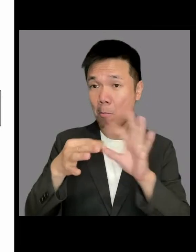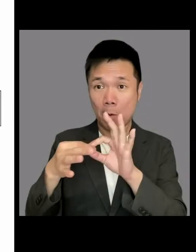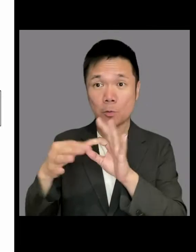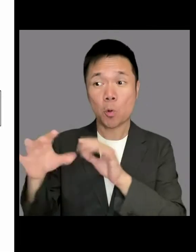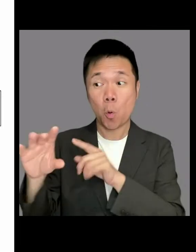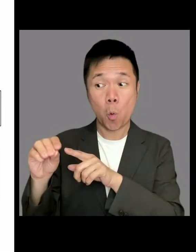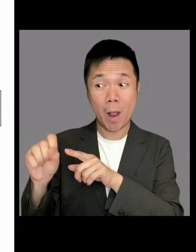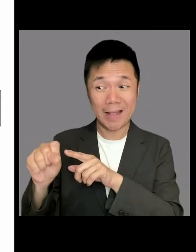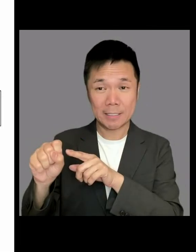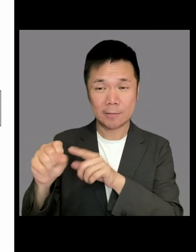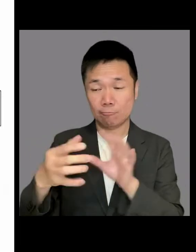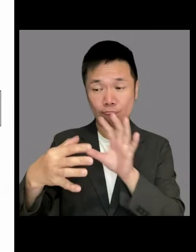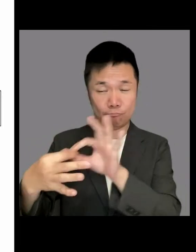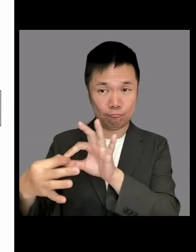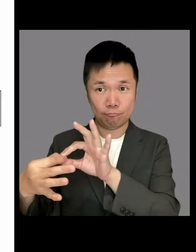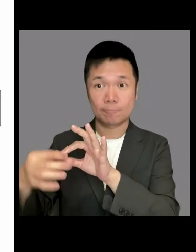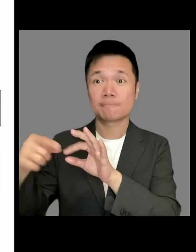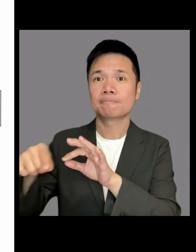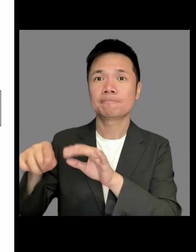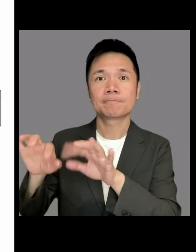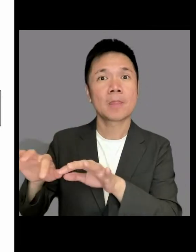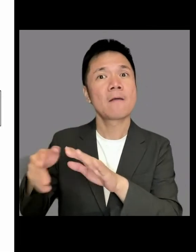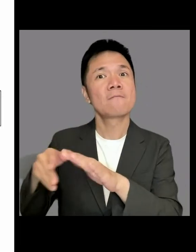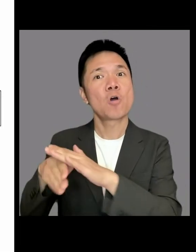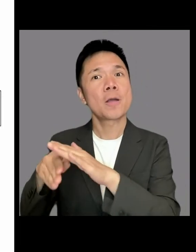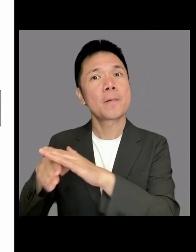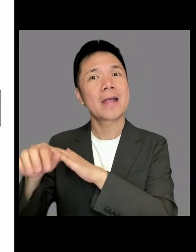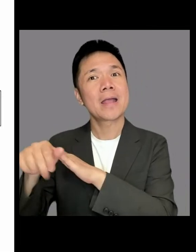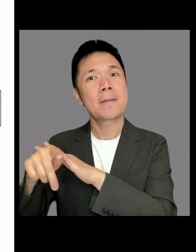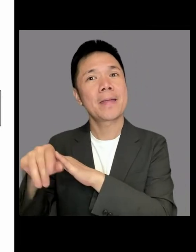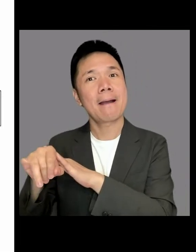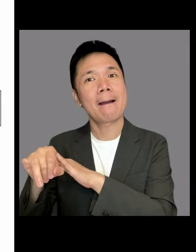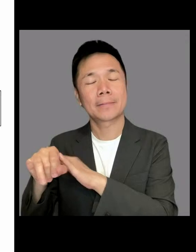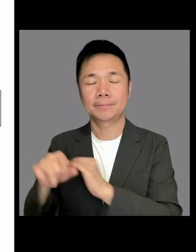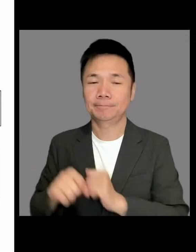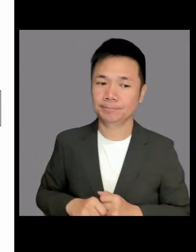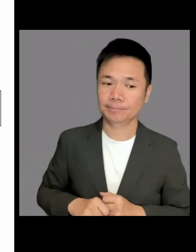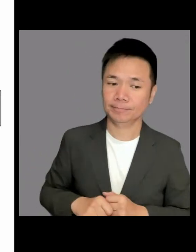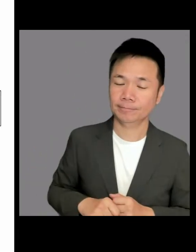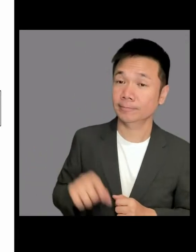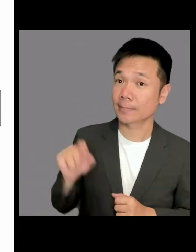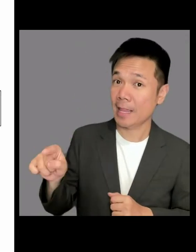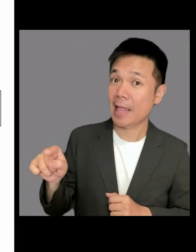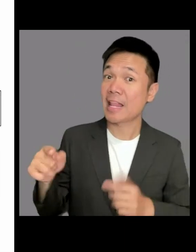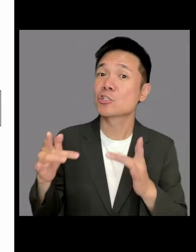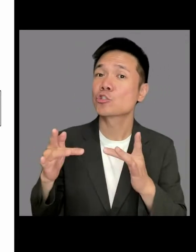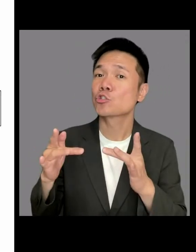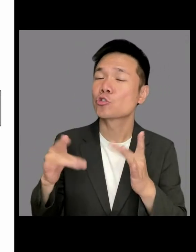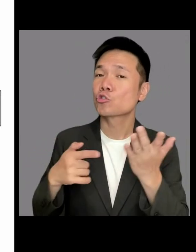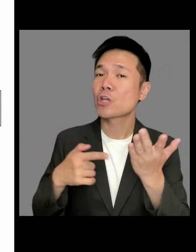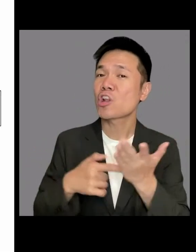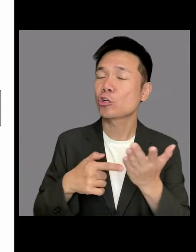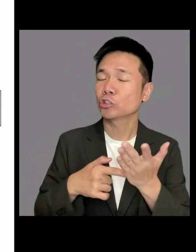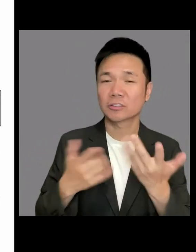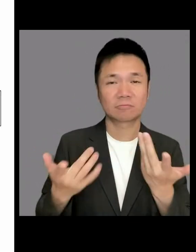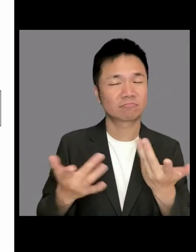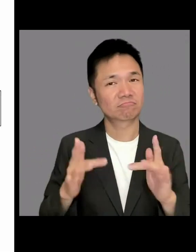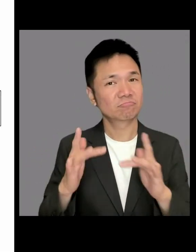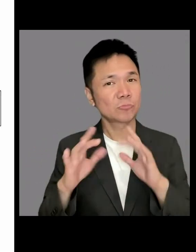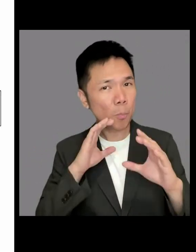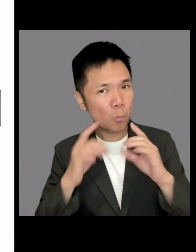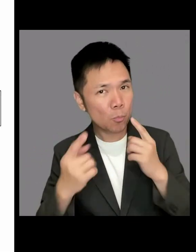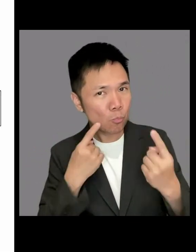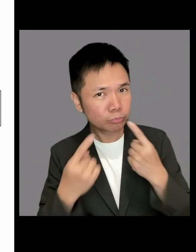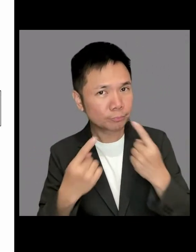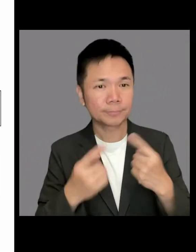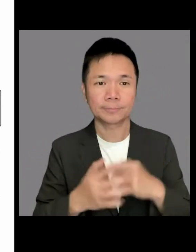system platform accessibility API. And then that's communicated to technology. Now, obviously, in